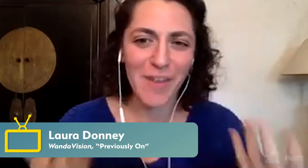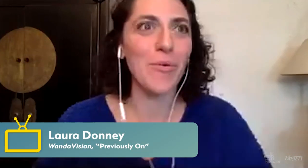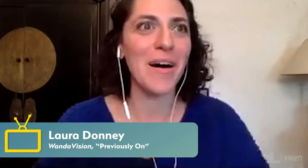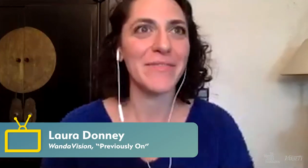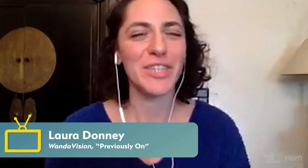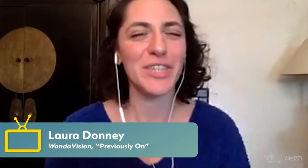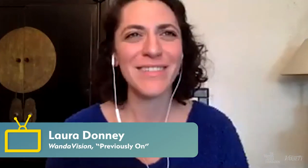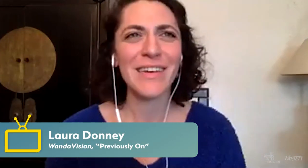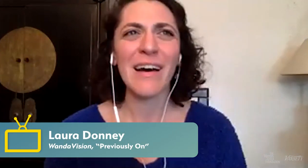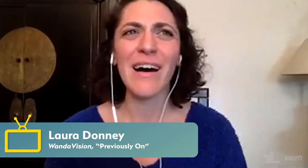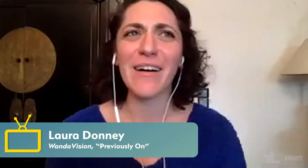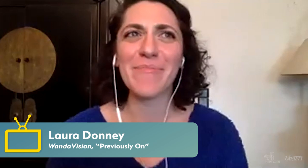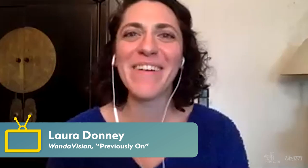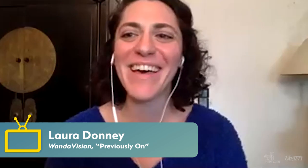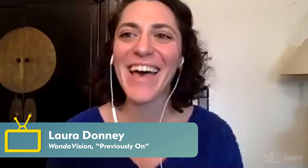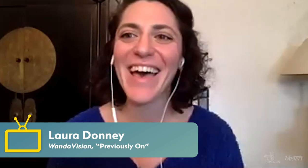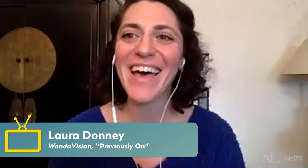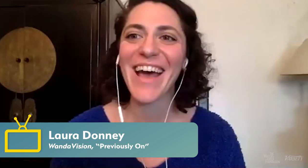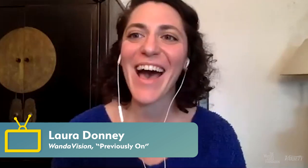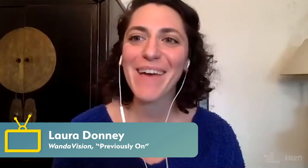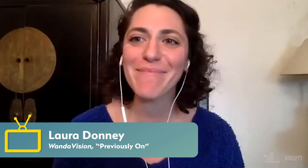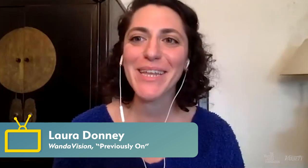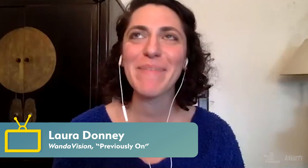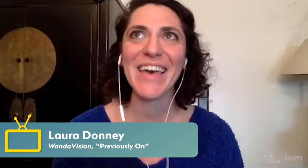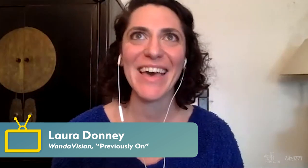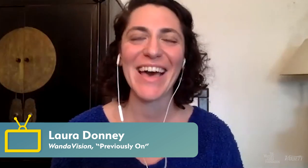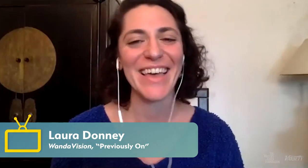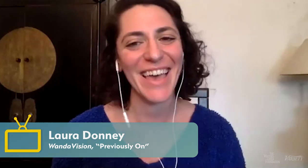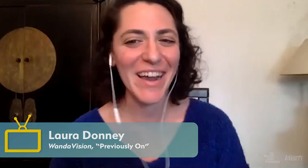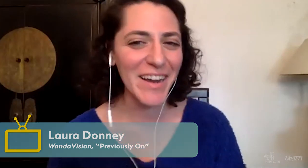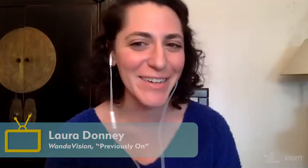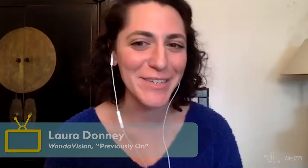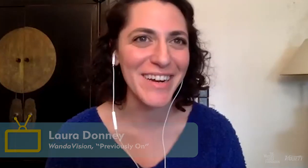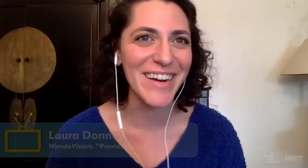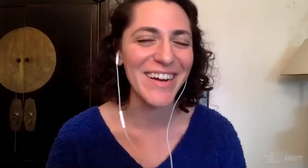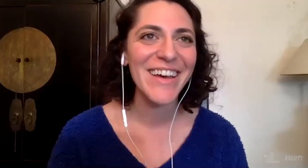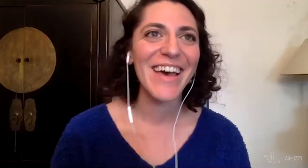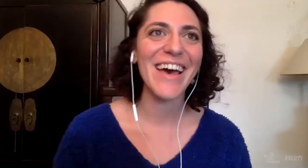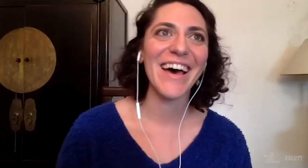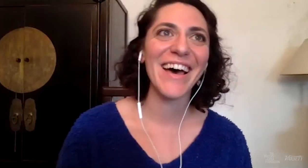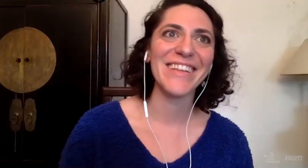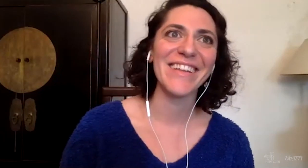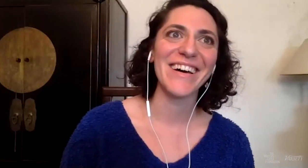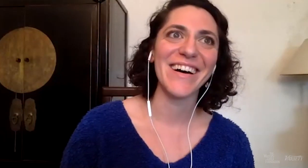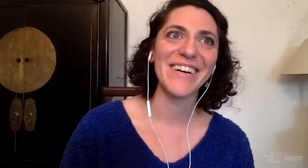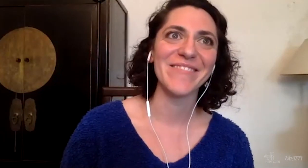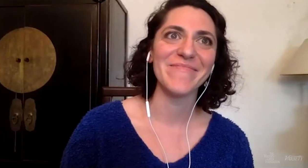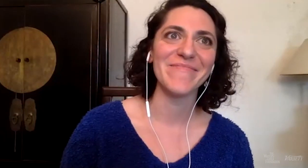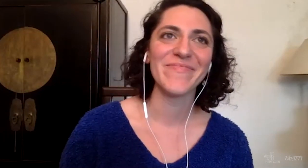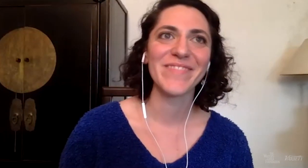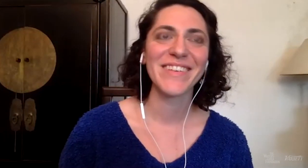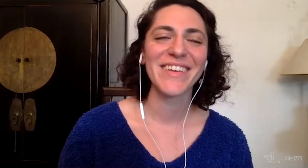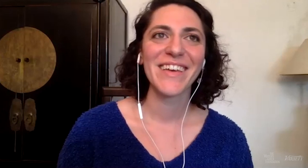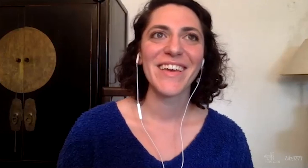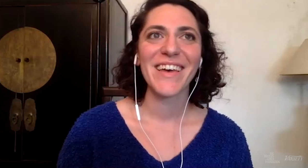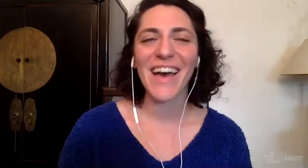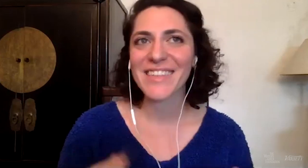of, of WandaVision. Um, and I'm going to pick a character. And, um,